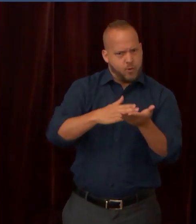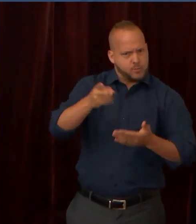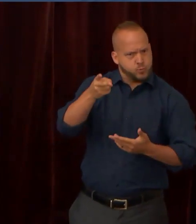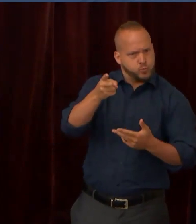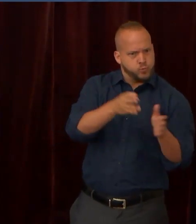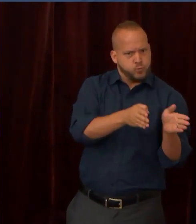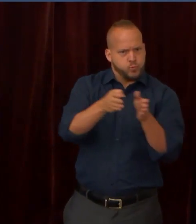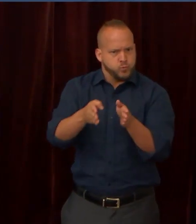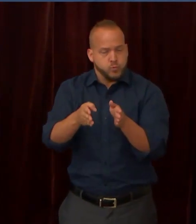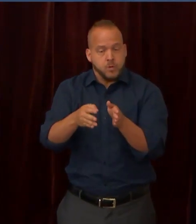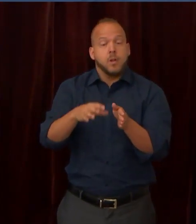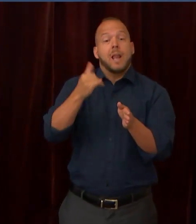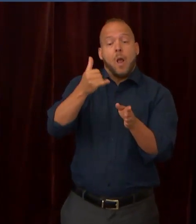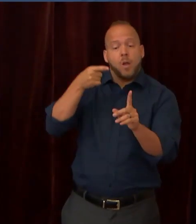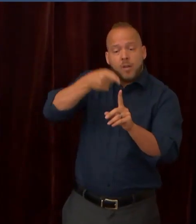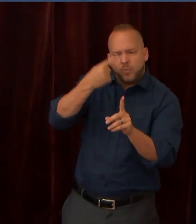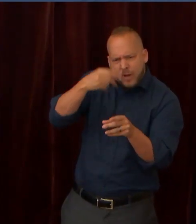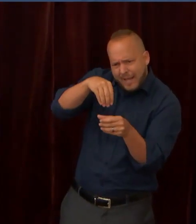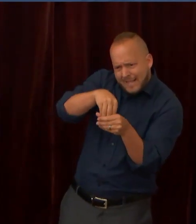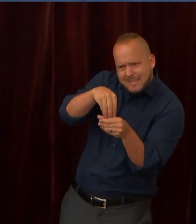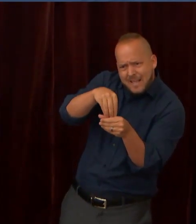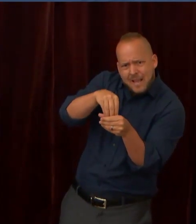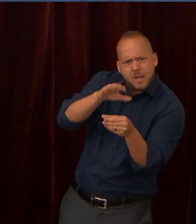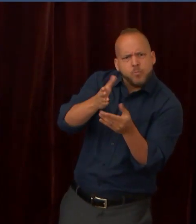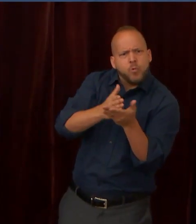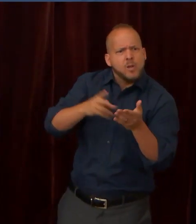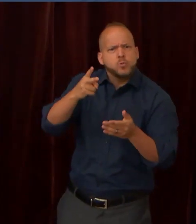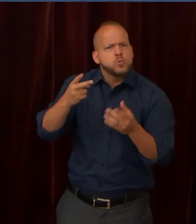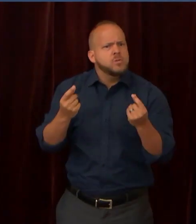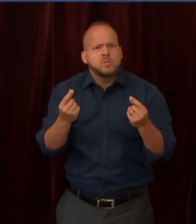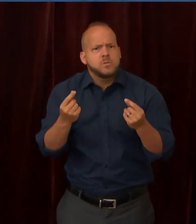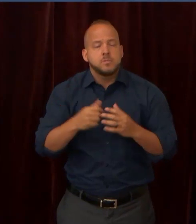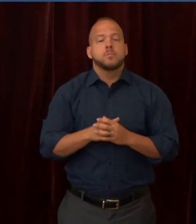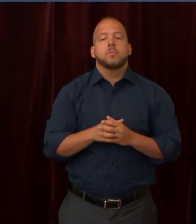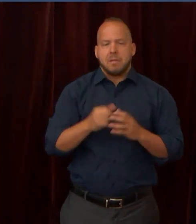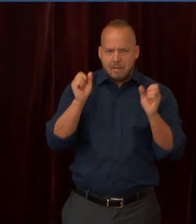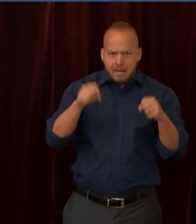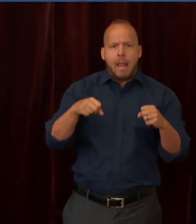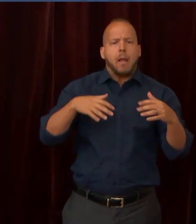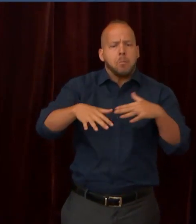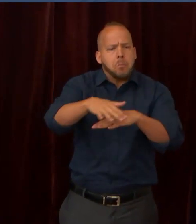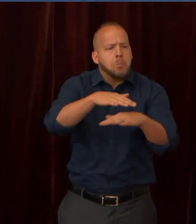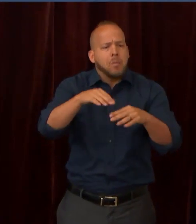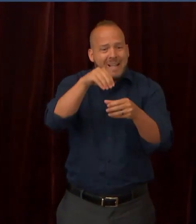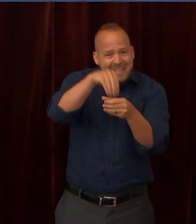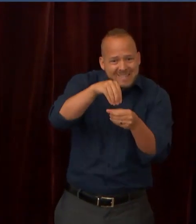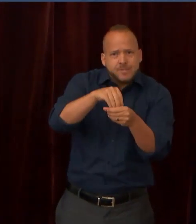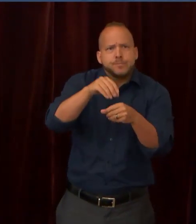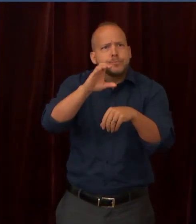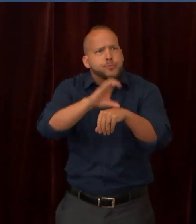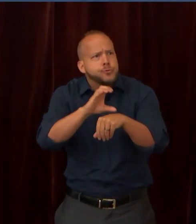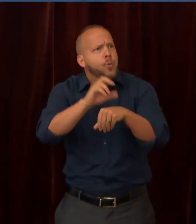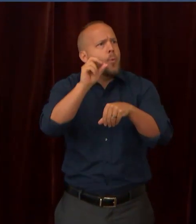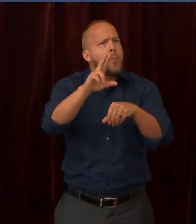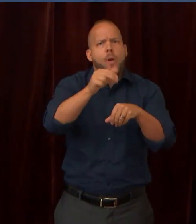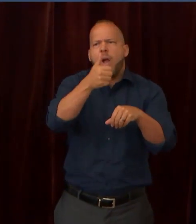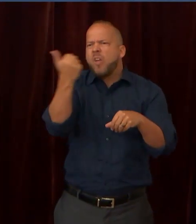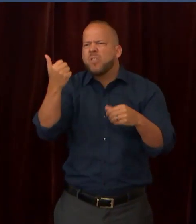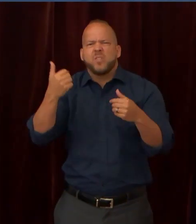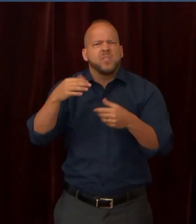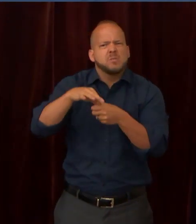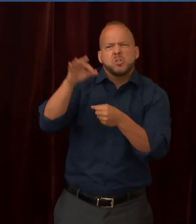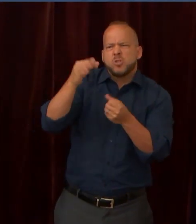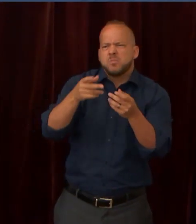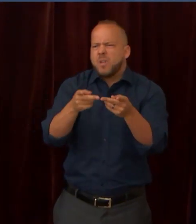25% capacity of the facility or 50 individuals, whichever is less, again with face coverings.